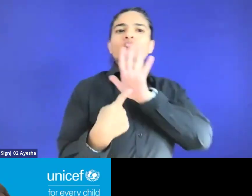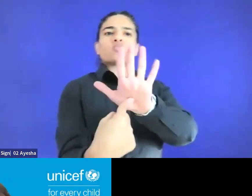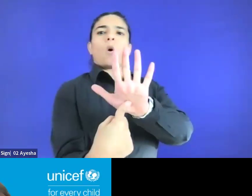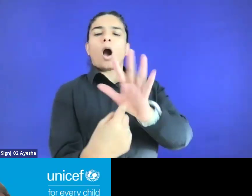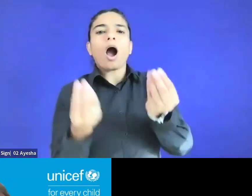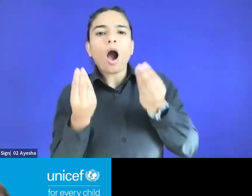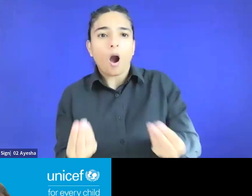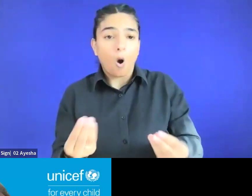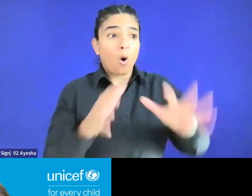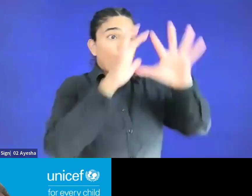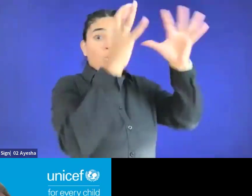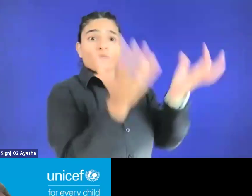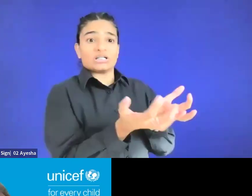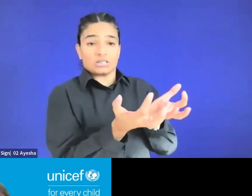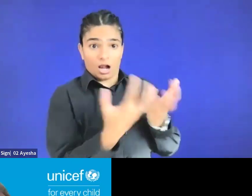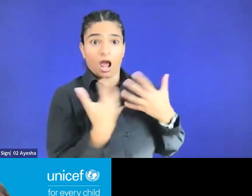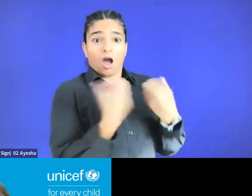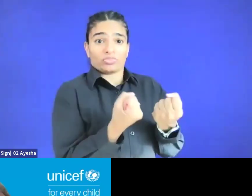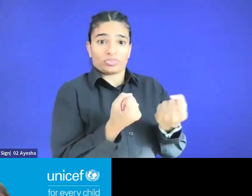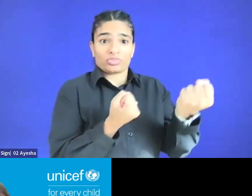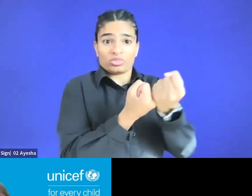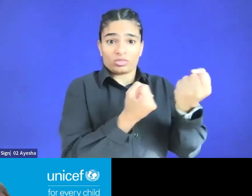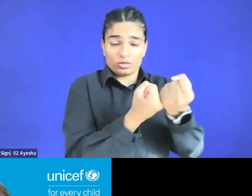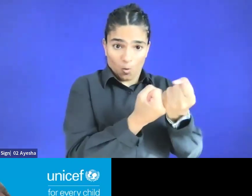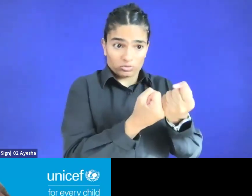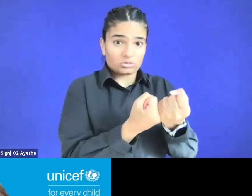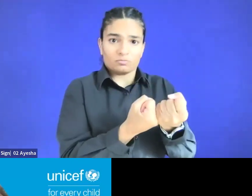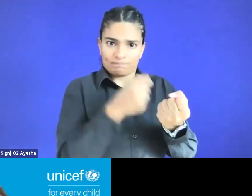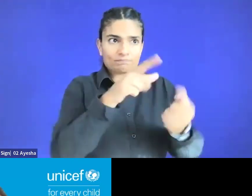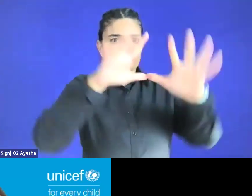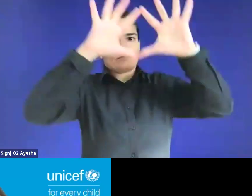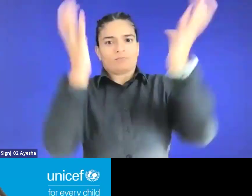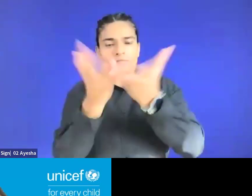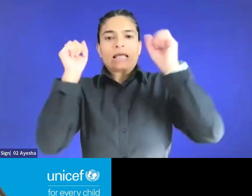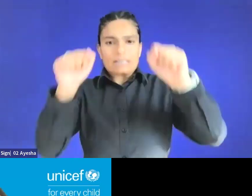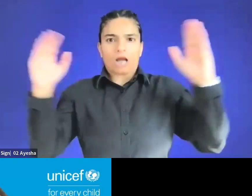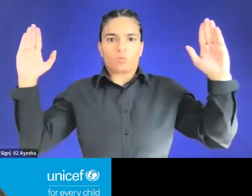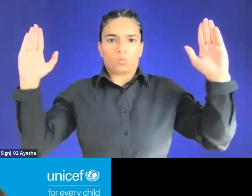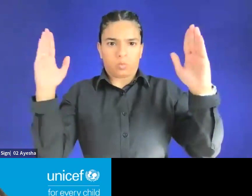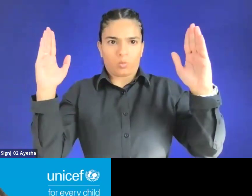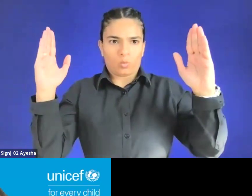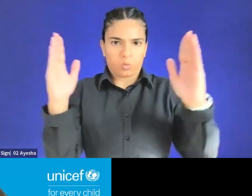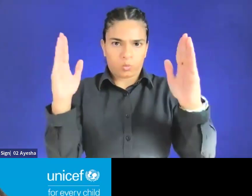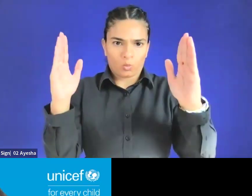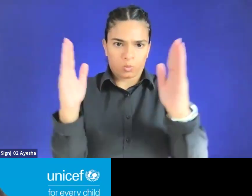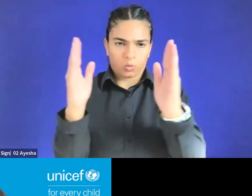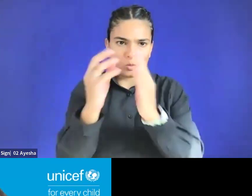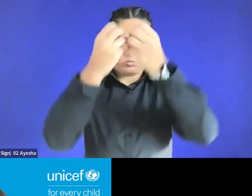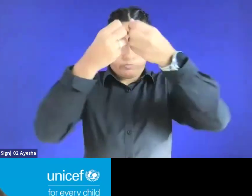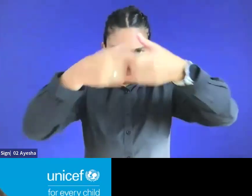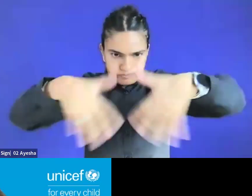support packages can be narrowed down considering individual needs of particular